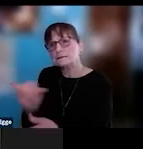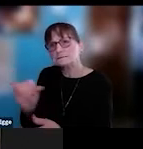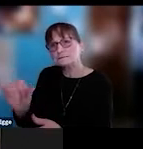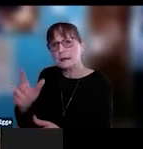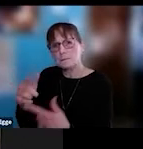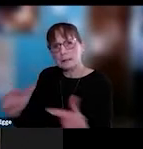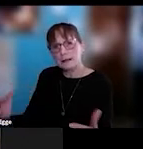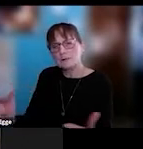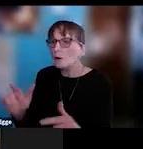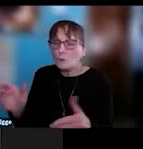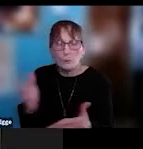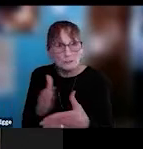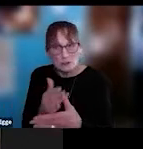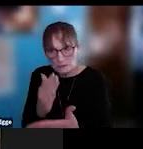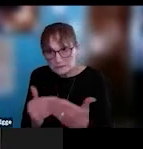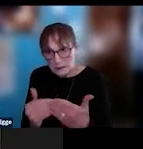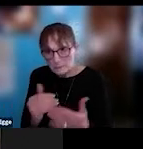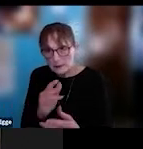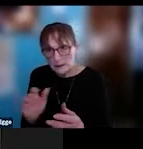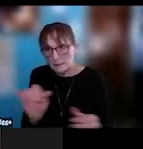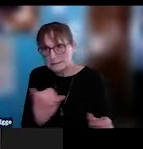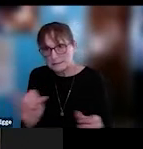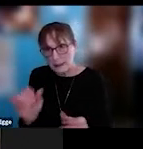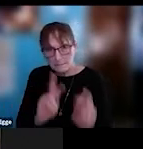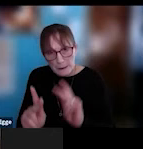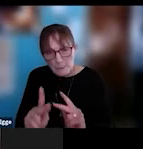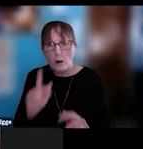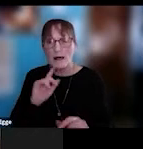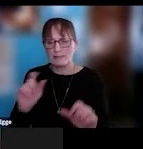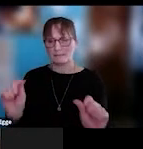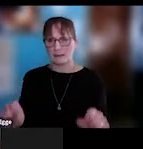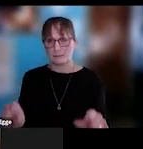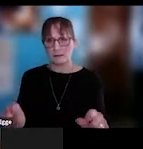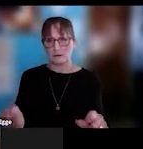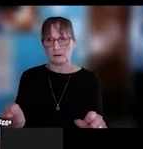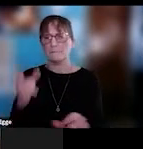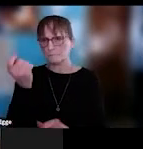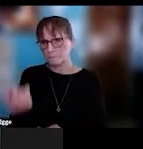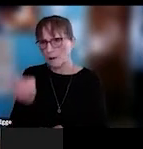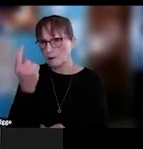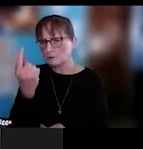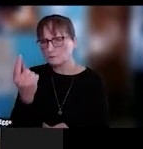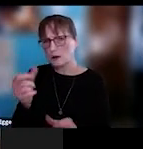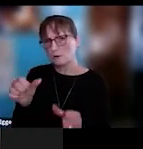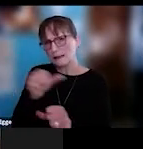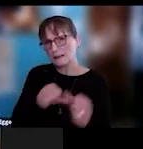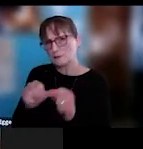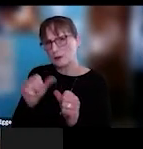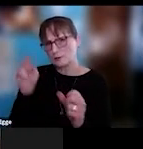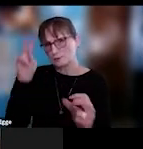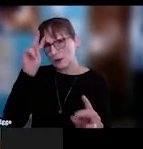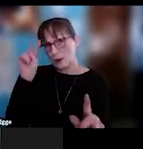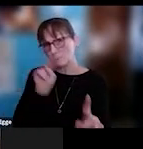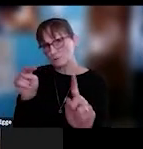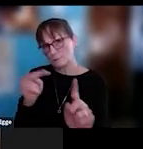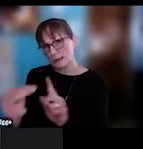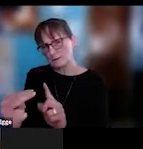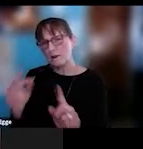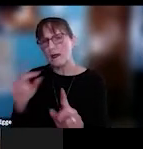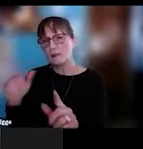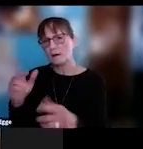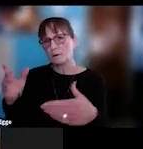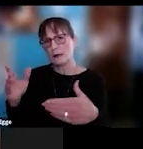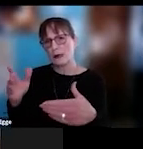same people. And that ability to understand one another's perspectives, and that we have that shared